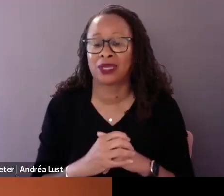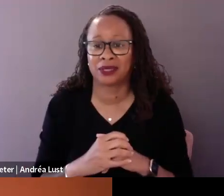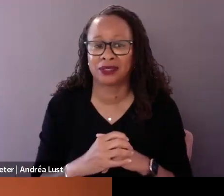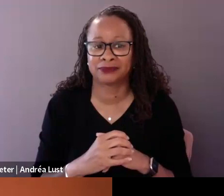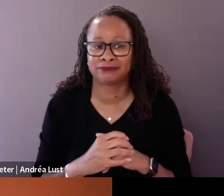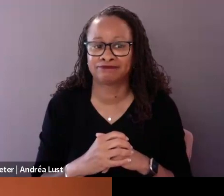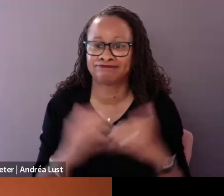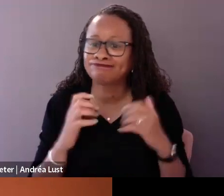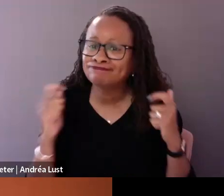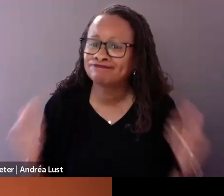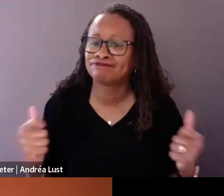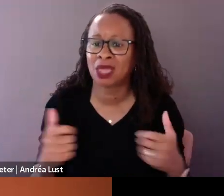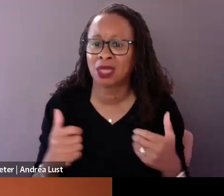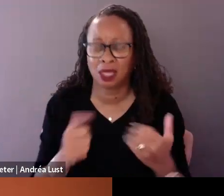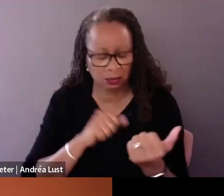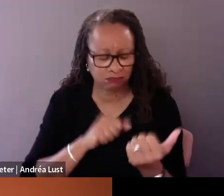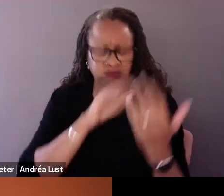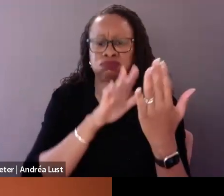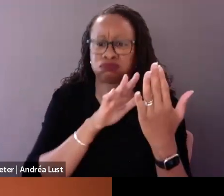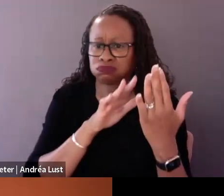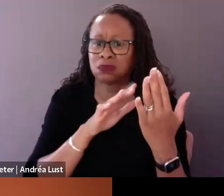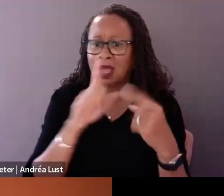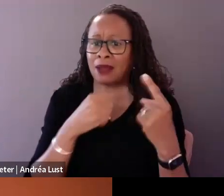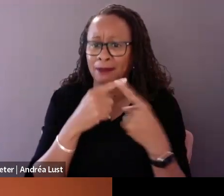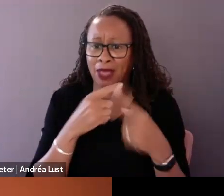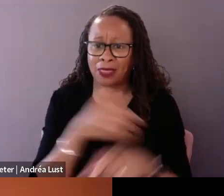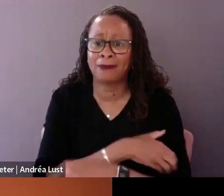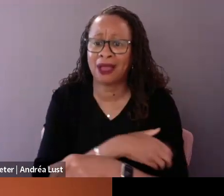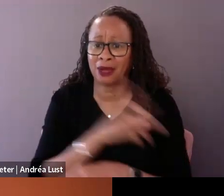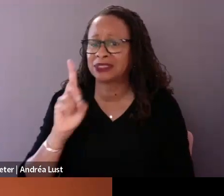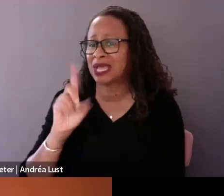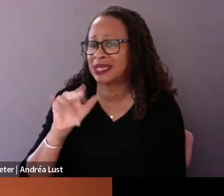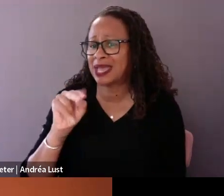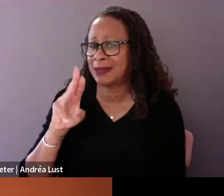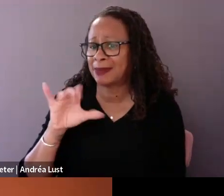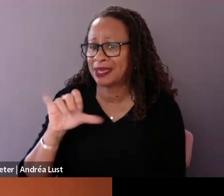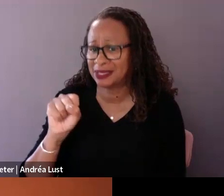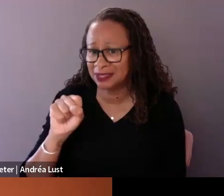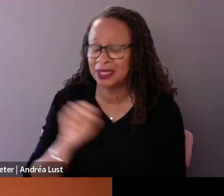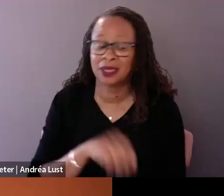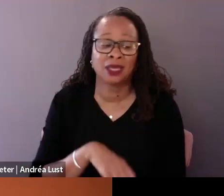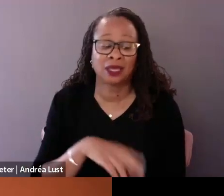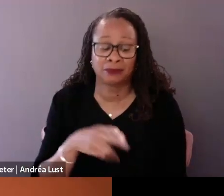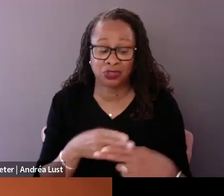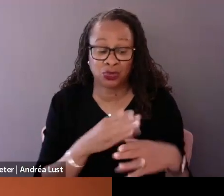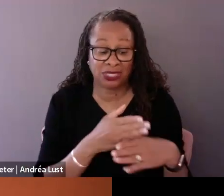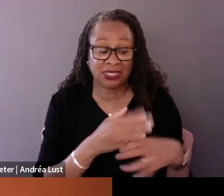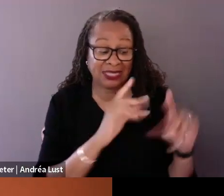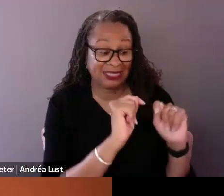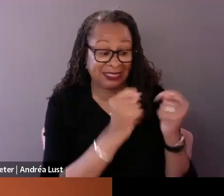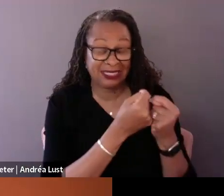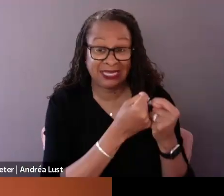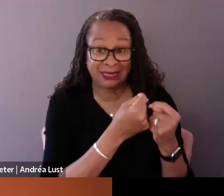you know, upfront about the power dynamics that existed between the team, the documentary team, and the subject,